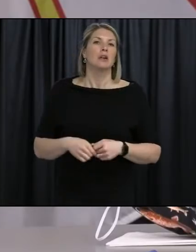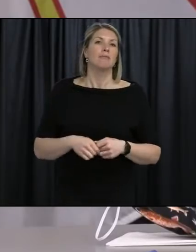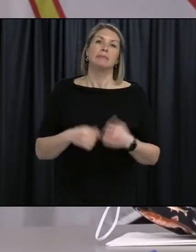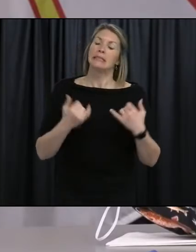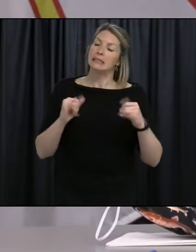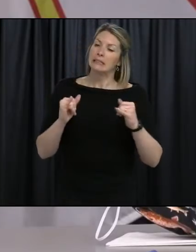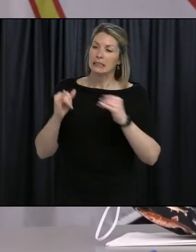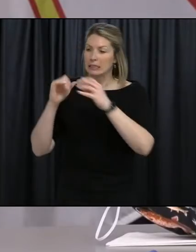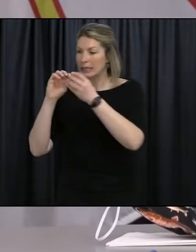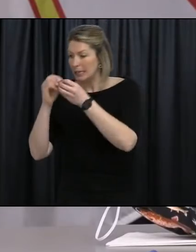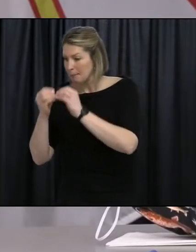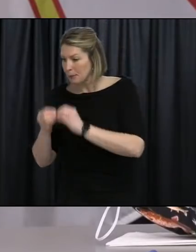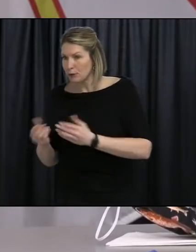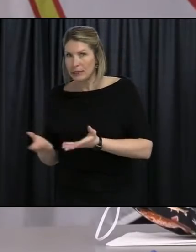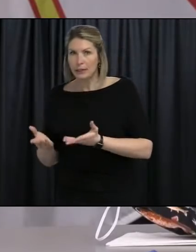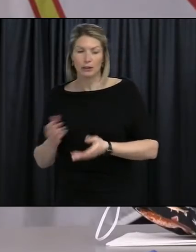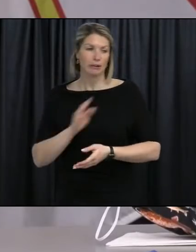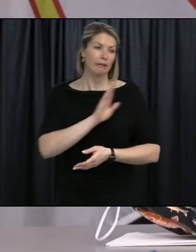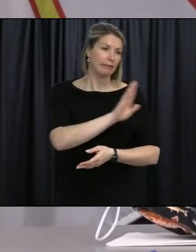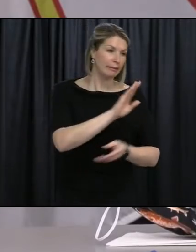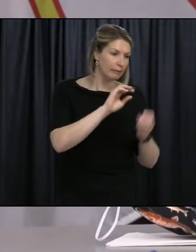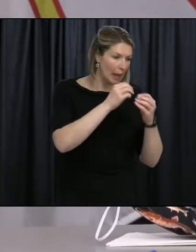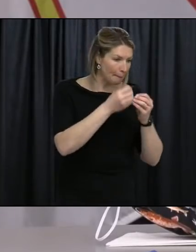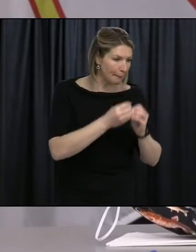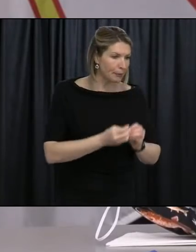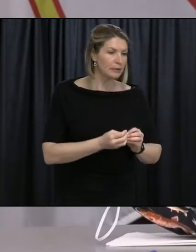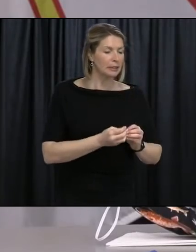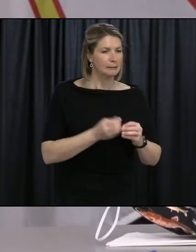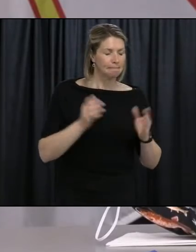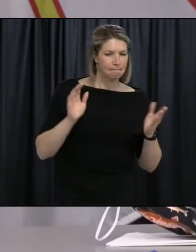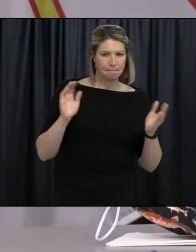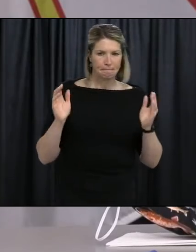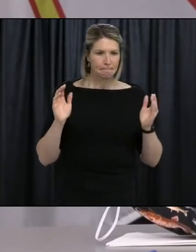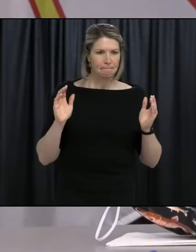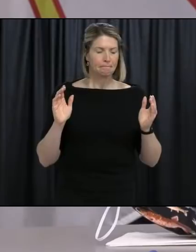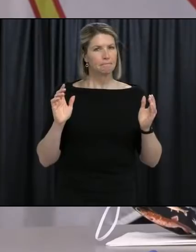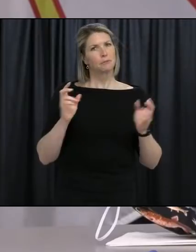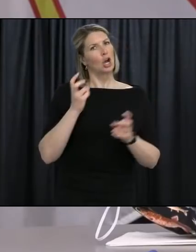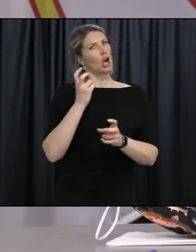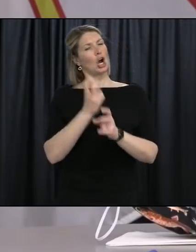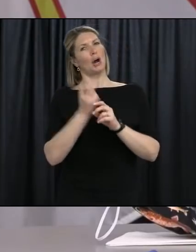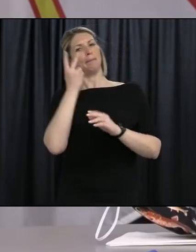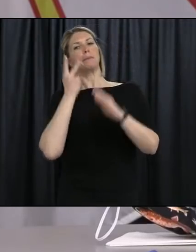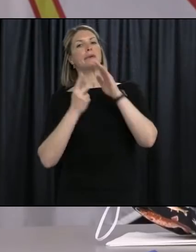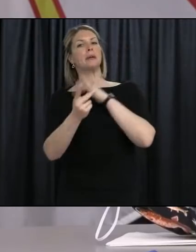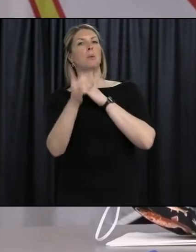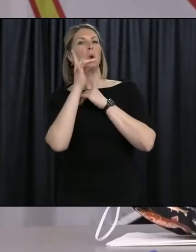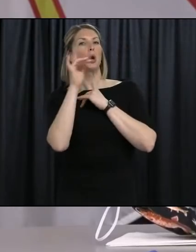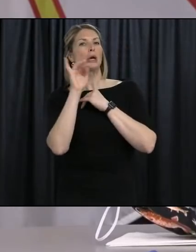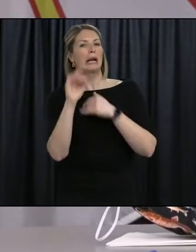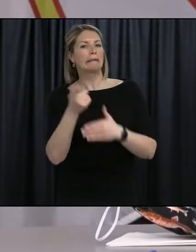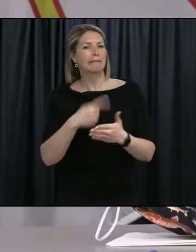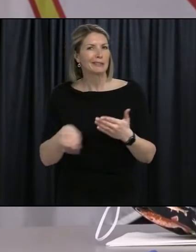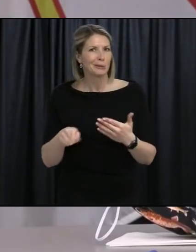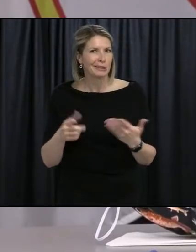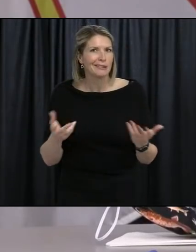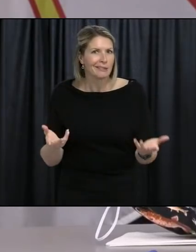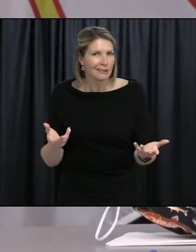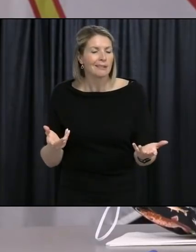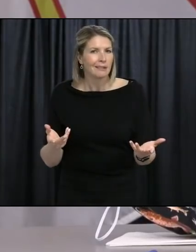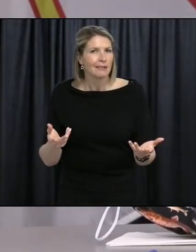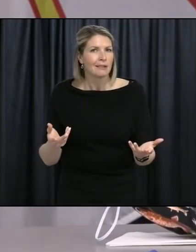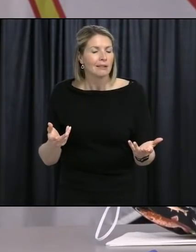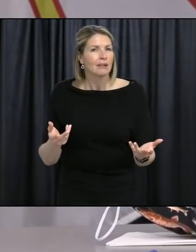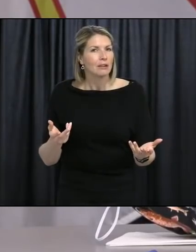exists and in real time. So we try to predict, but sometimes you can't make that mark. So